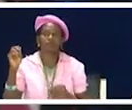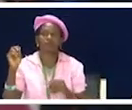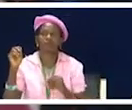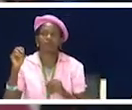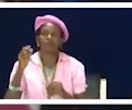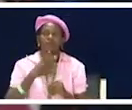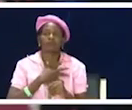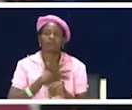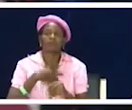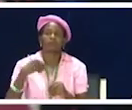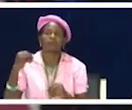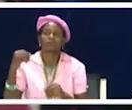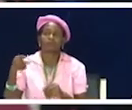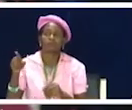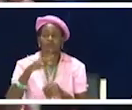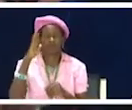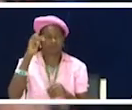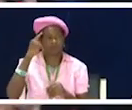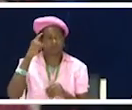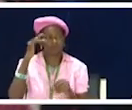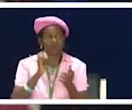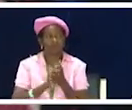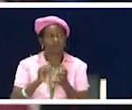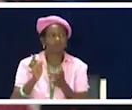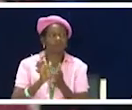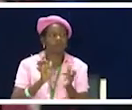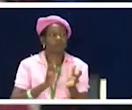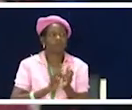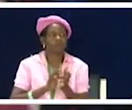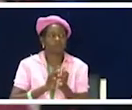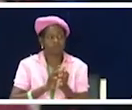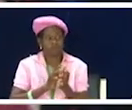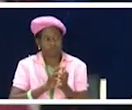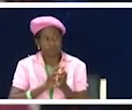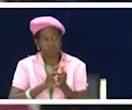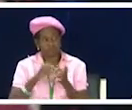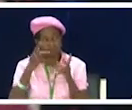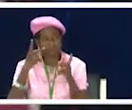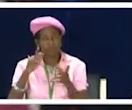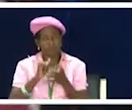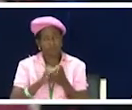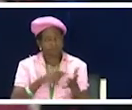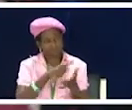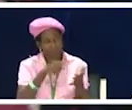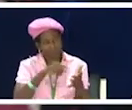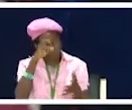Now you would think that Jesus would see, this man is sick,